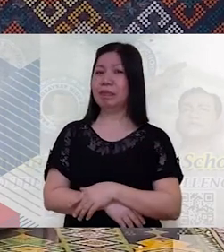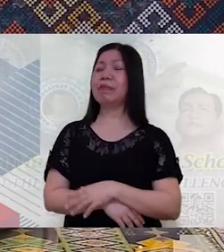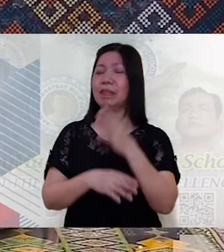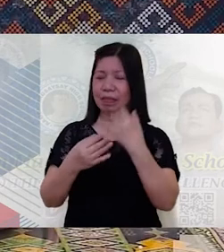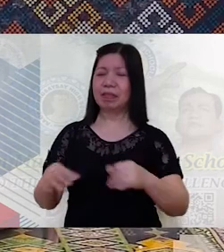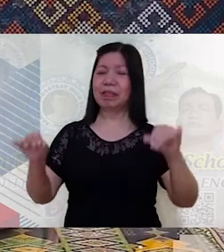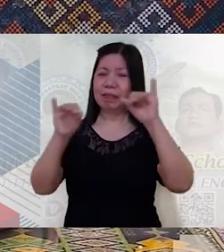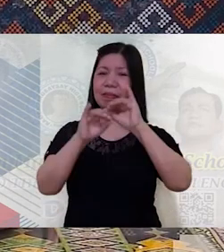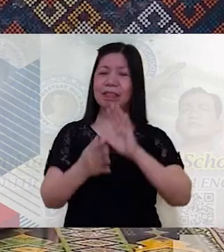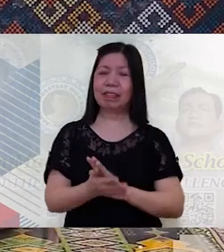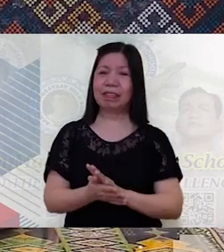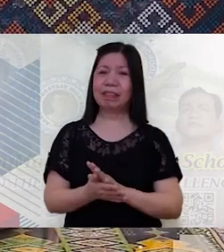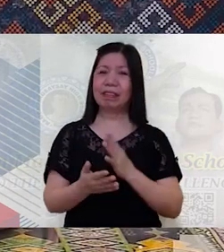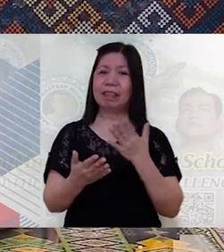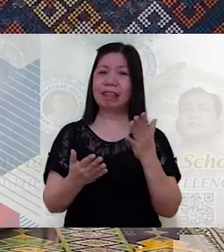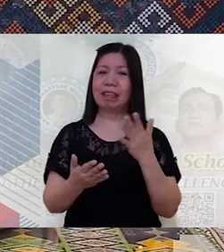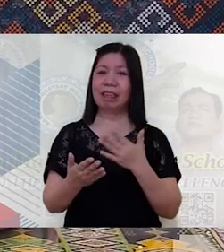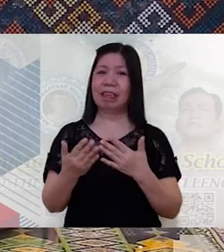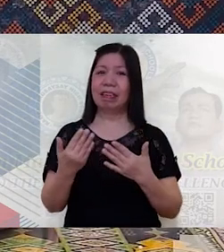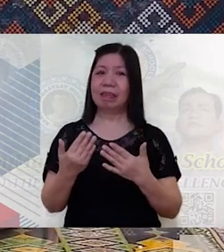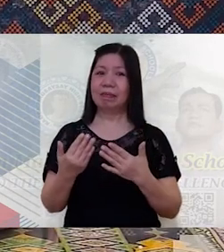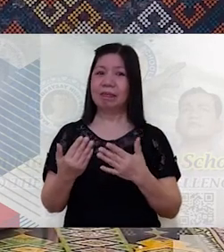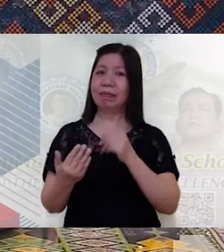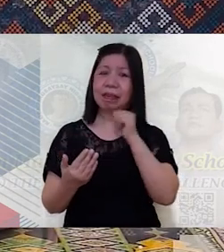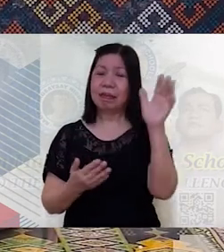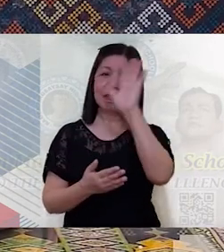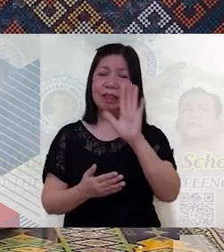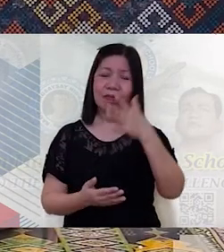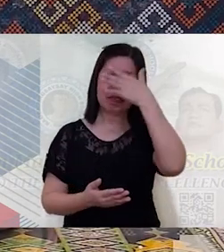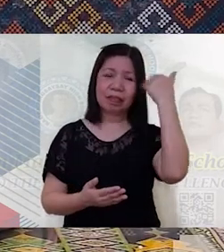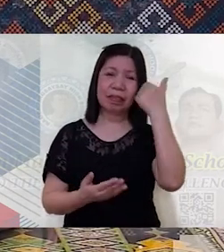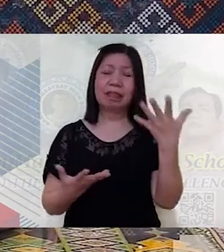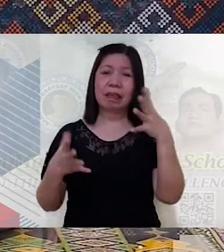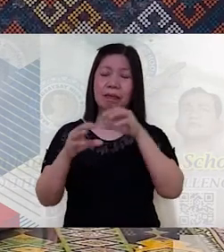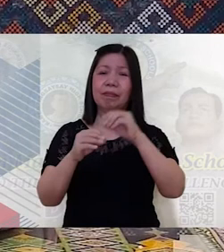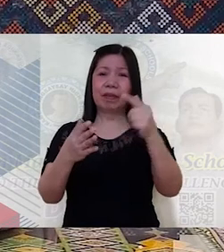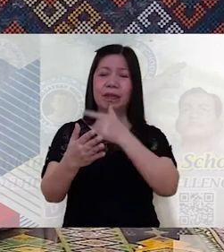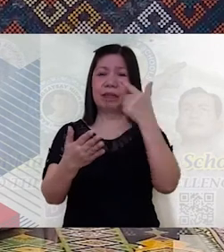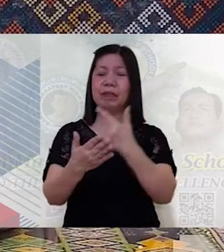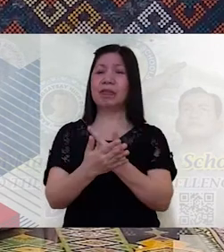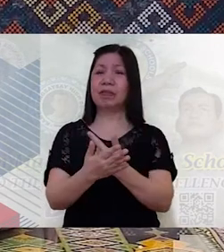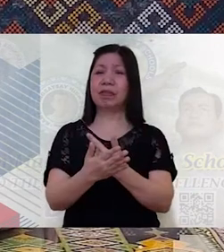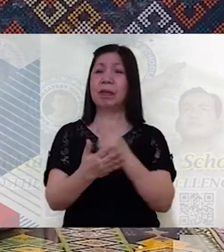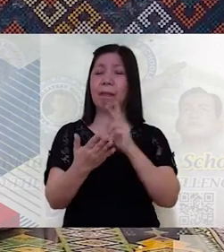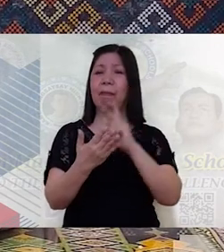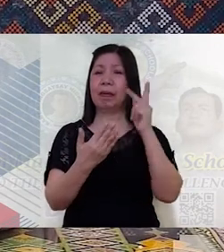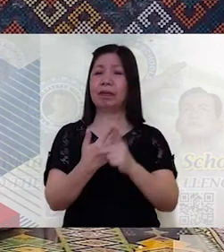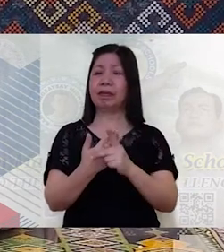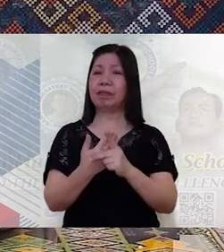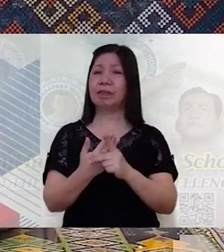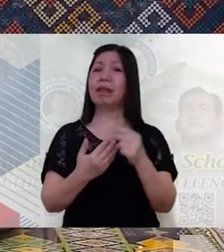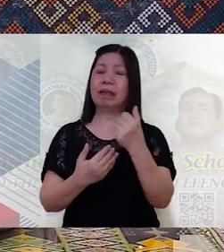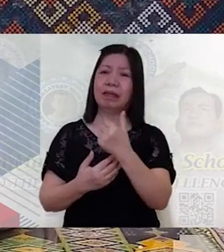least important and easily forgotten component of the graduation exercise.